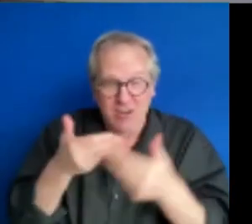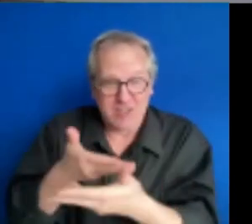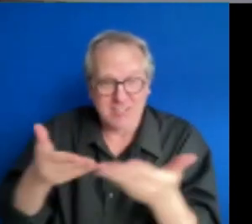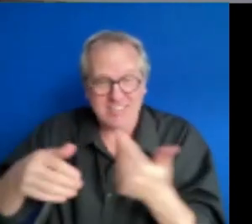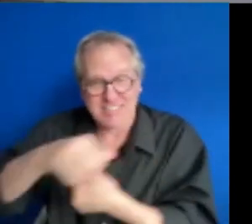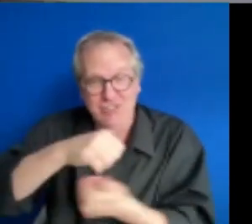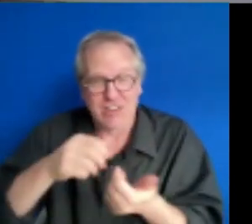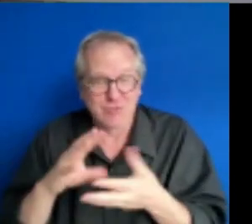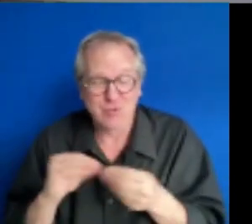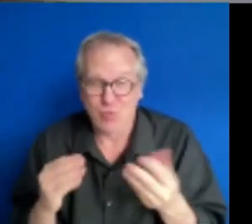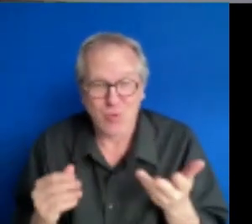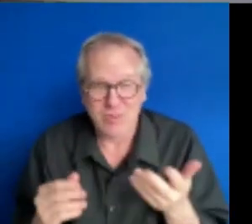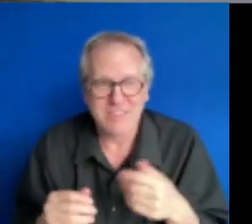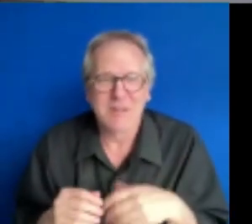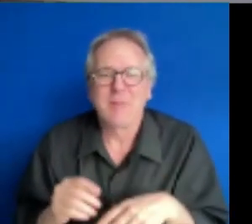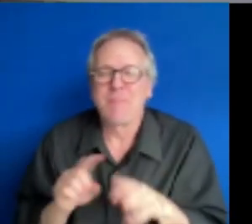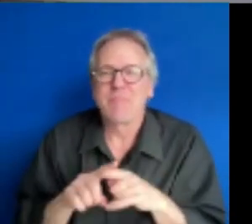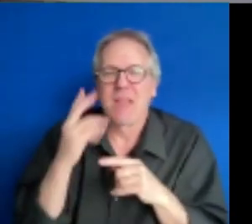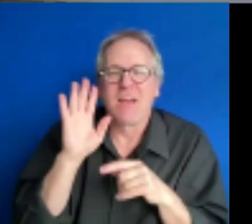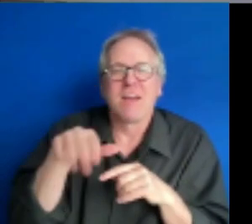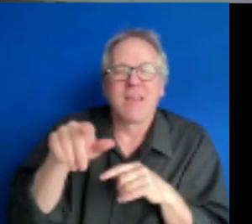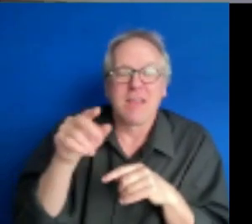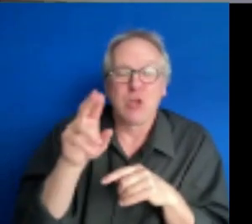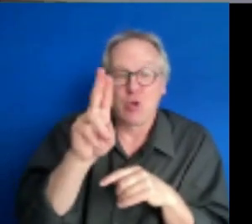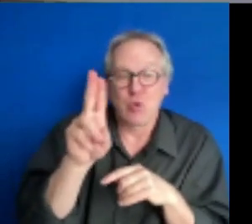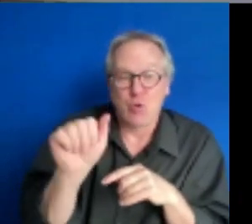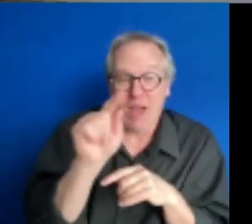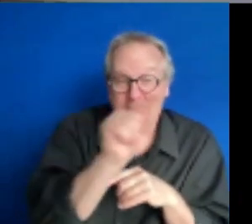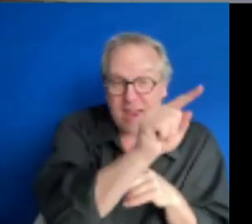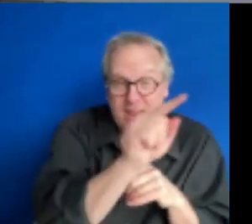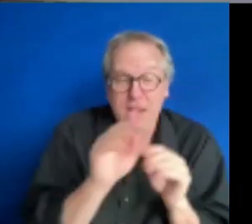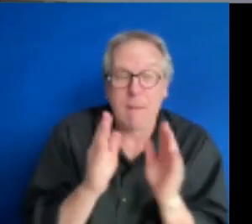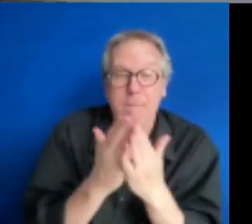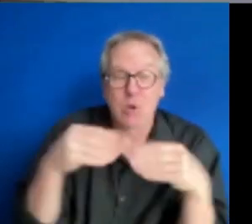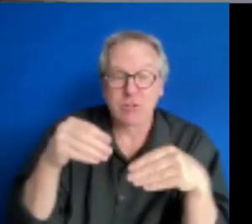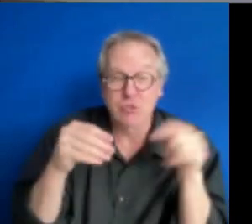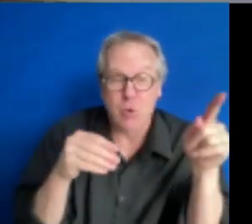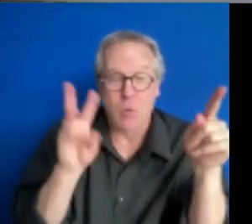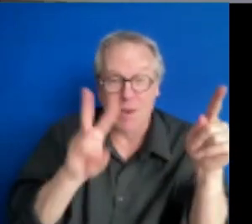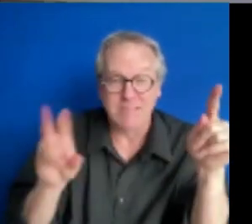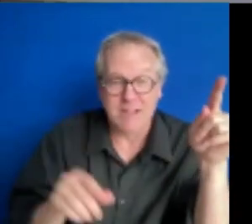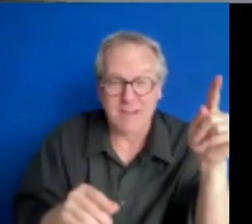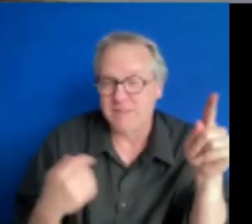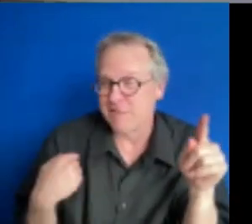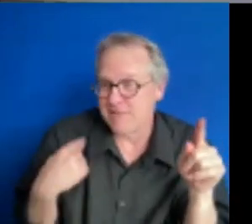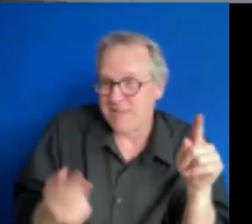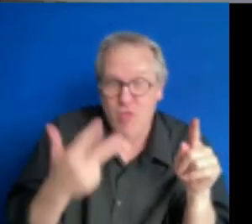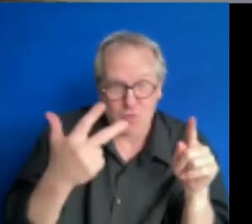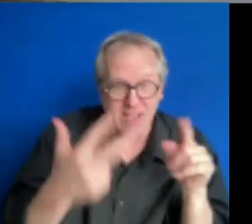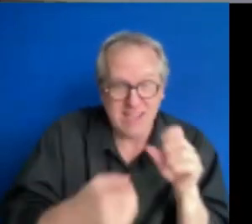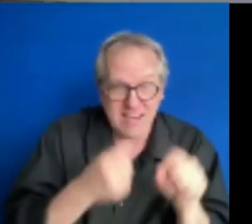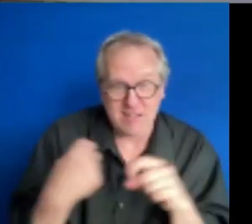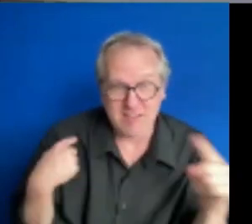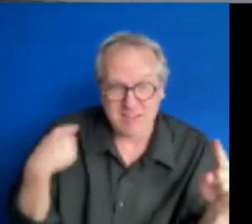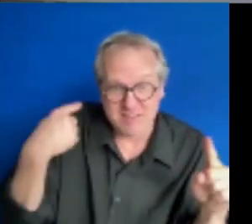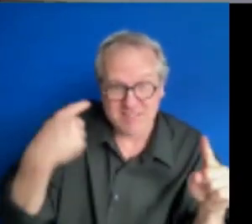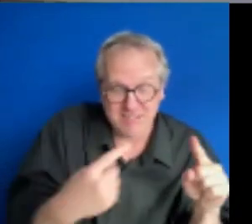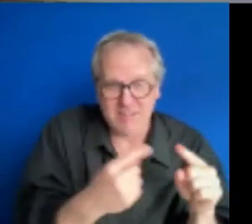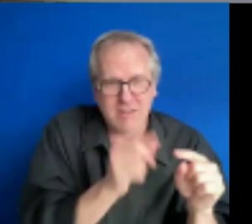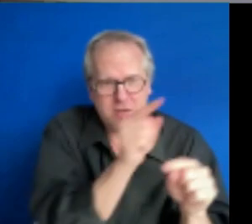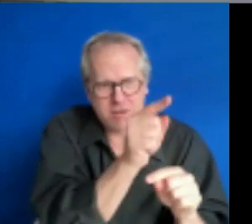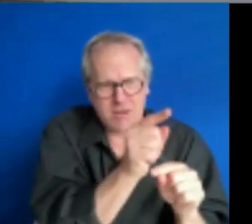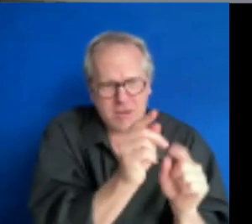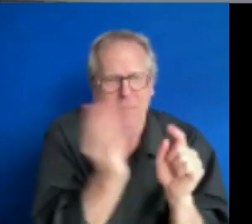really heartened. If you look at the UUA bookstore website in the last 3 years, you will see